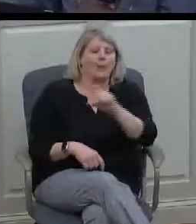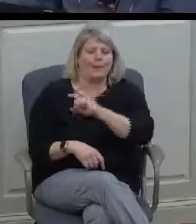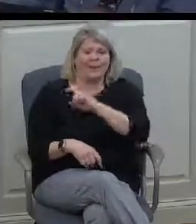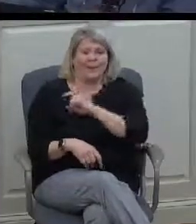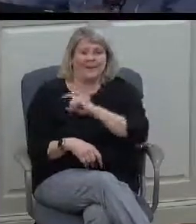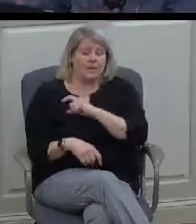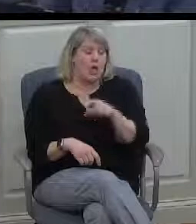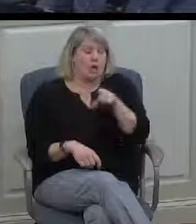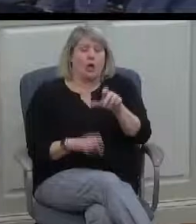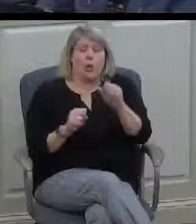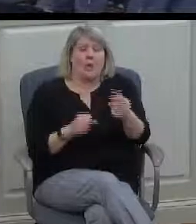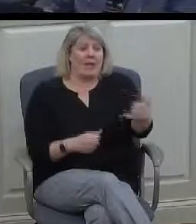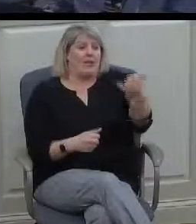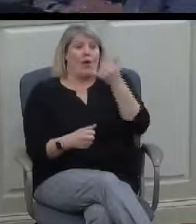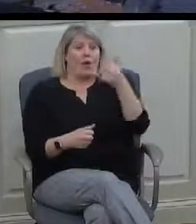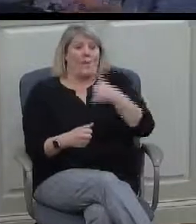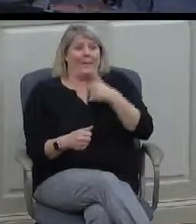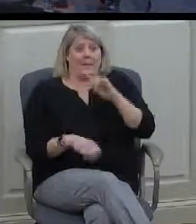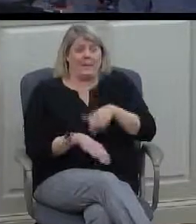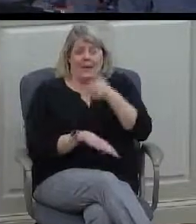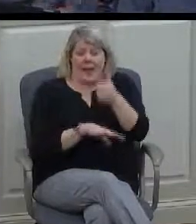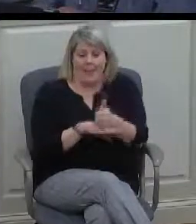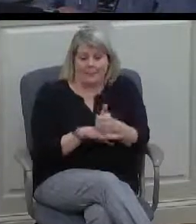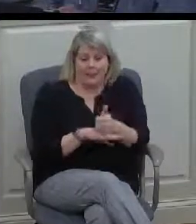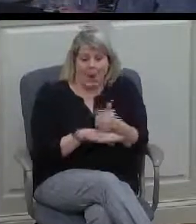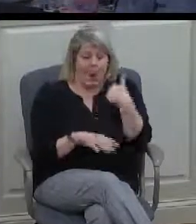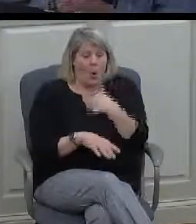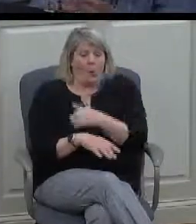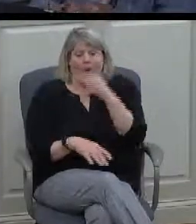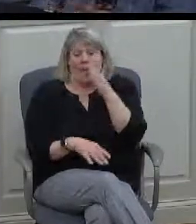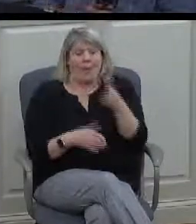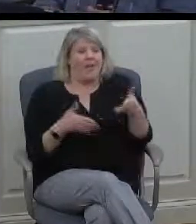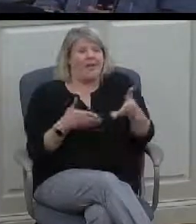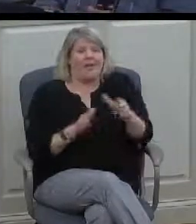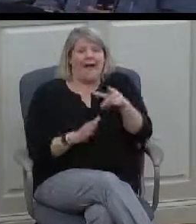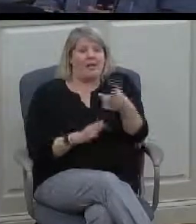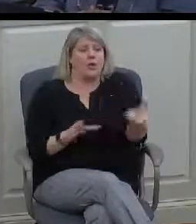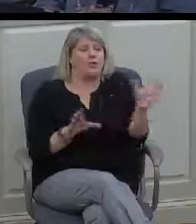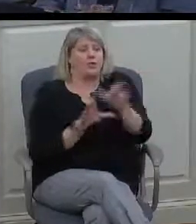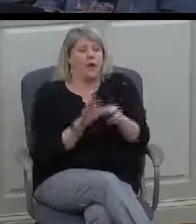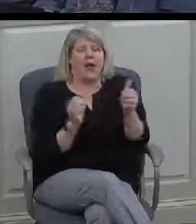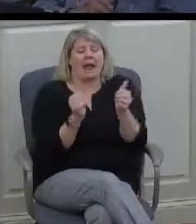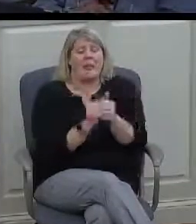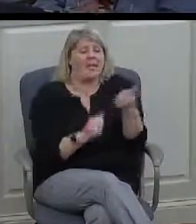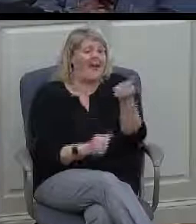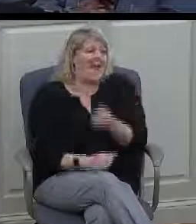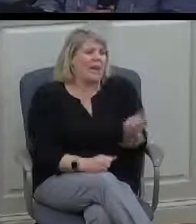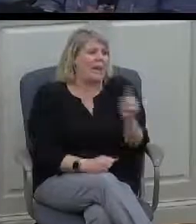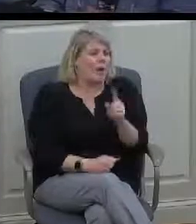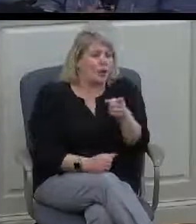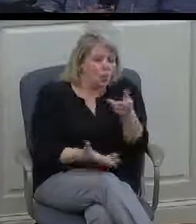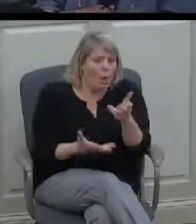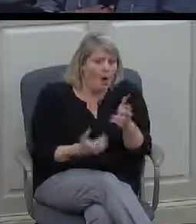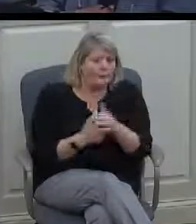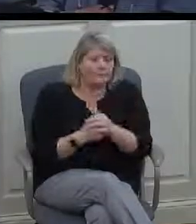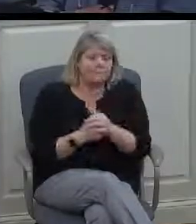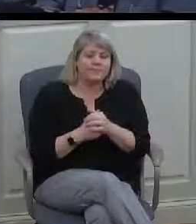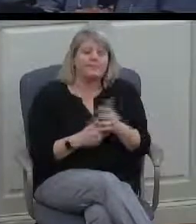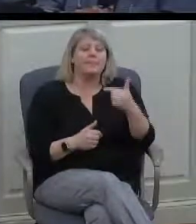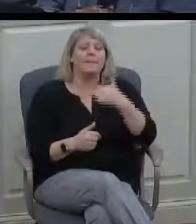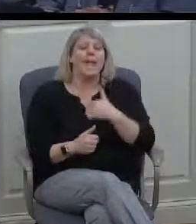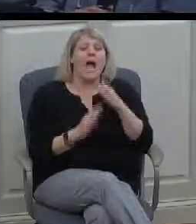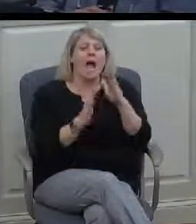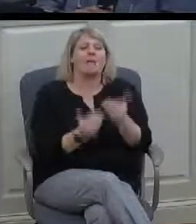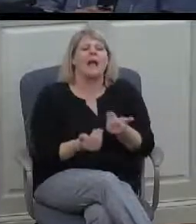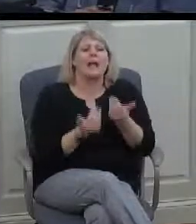me to set it up, but you know, we'll let you ride with whoever. It's a nighttime trip though, right? I would suggest an evening